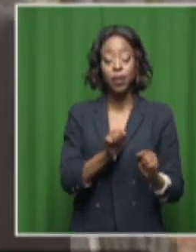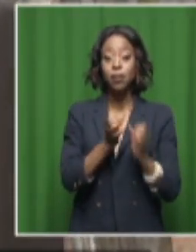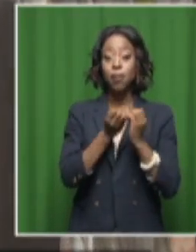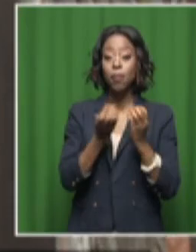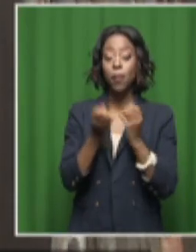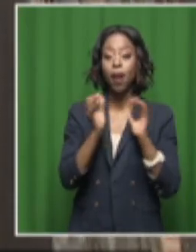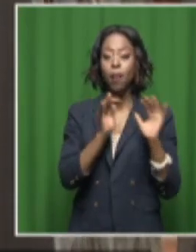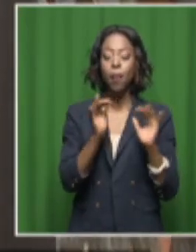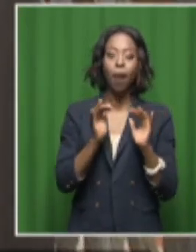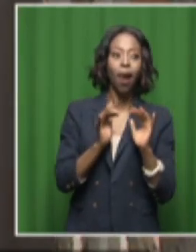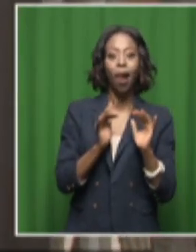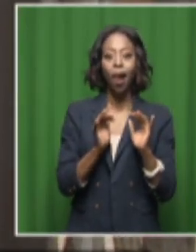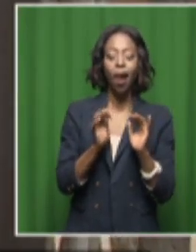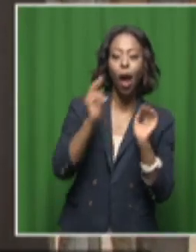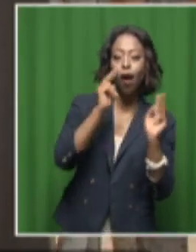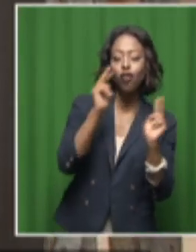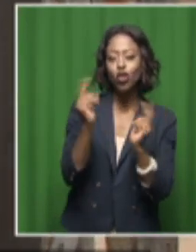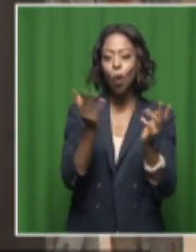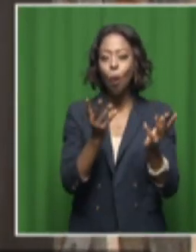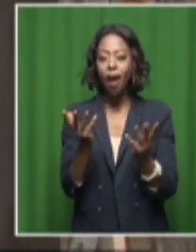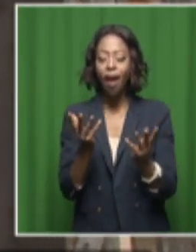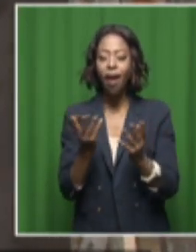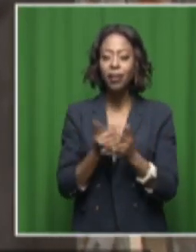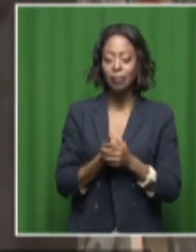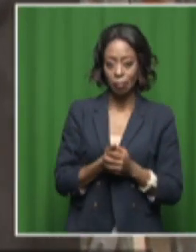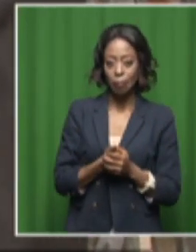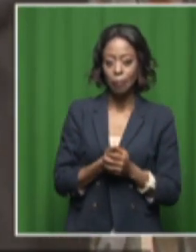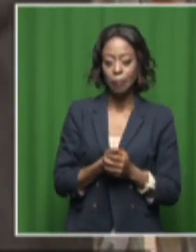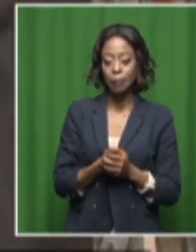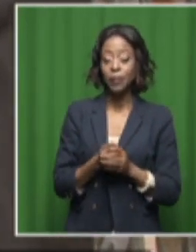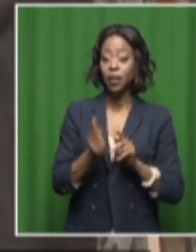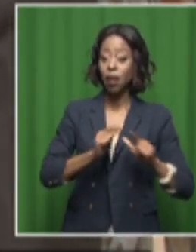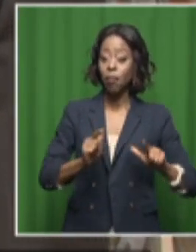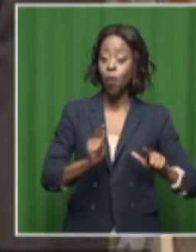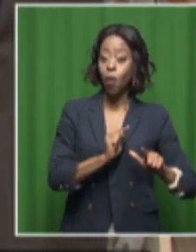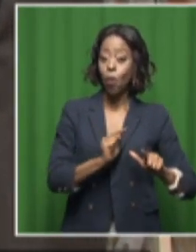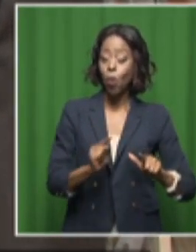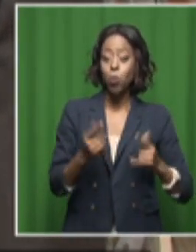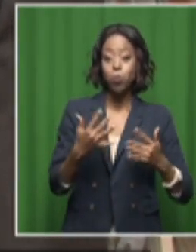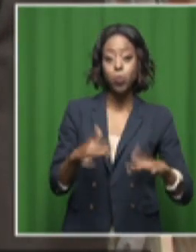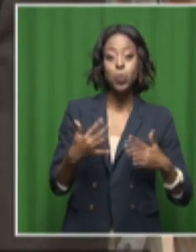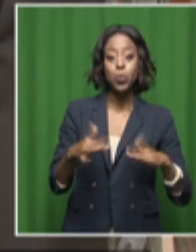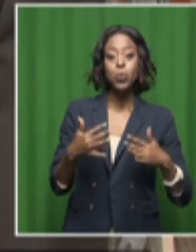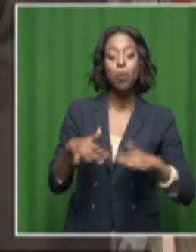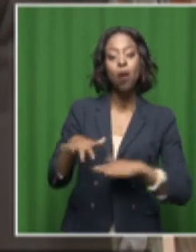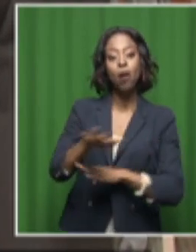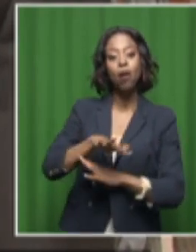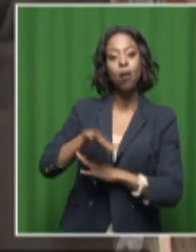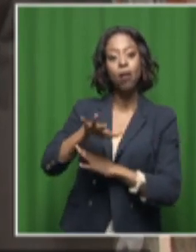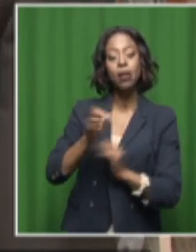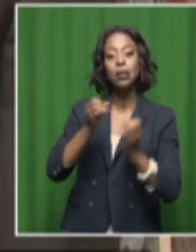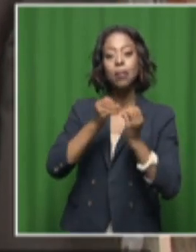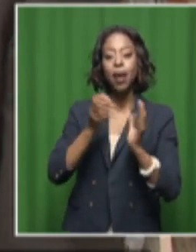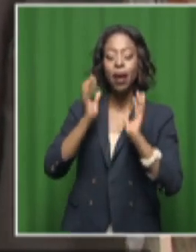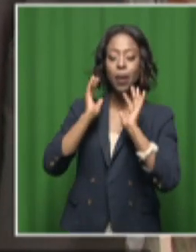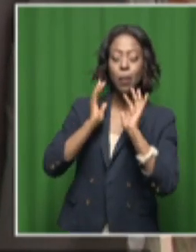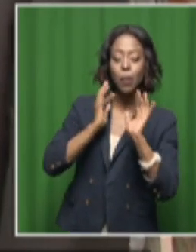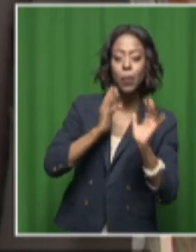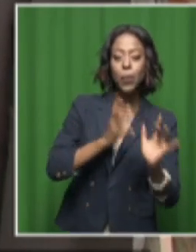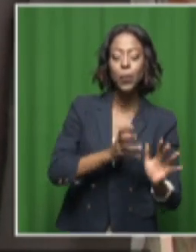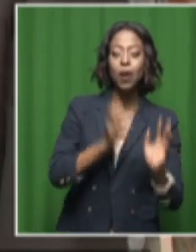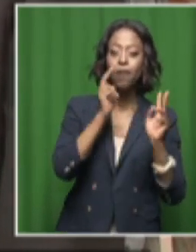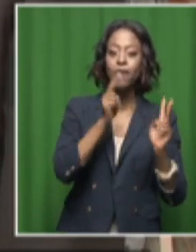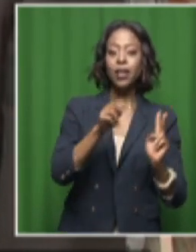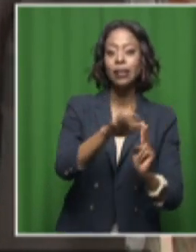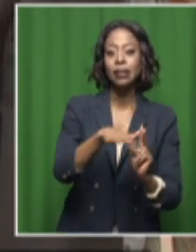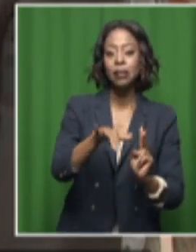are looking to visit places. Limpopo is one of those places that people do come. There's quite a lot of traffic that we see on